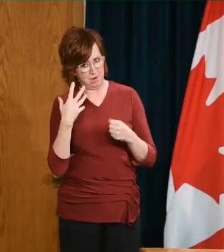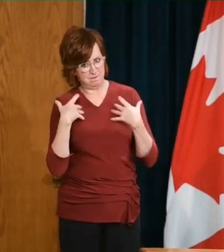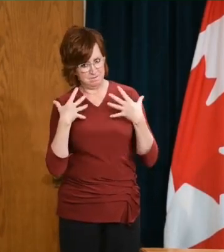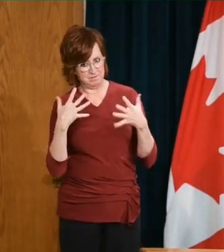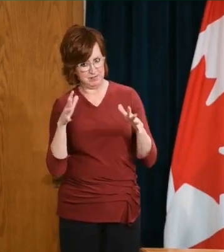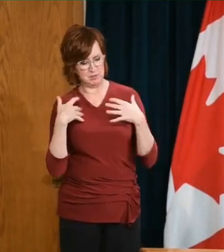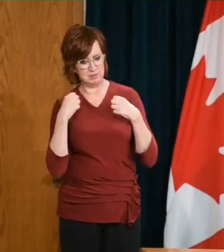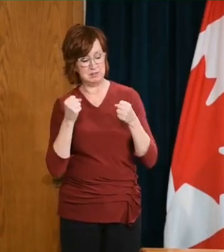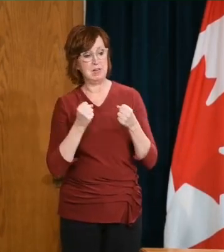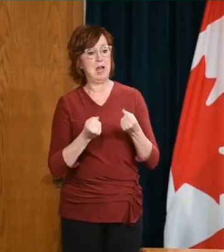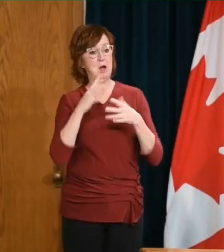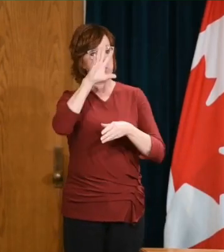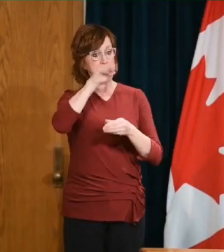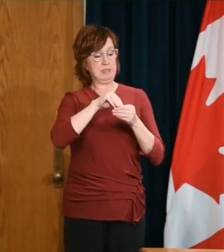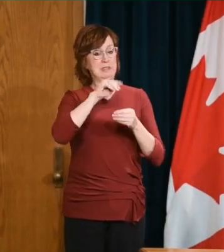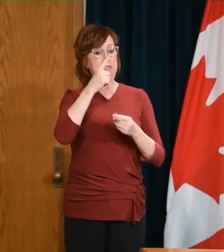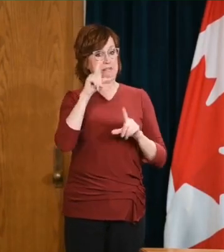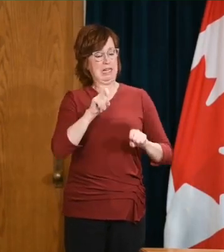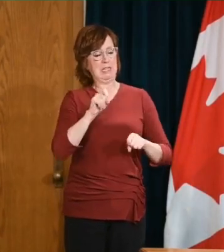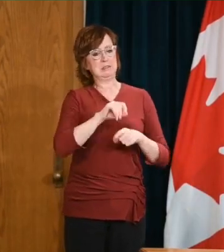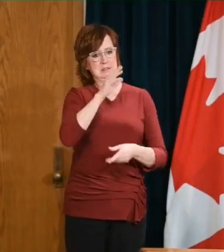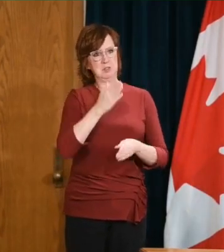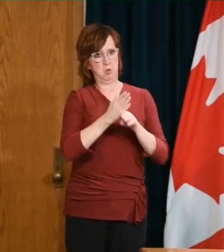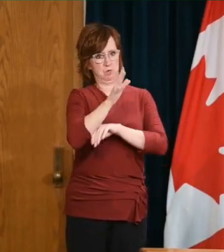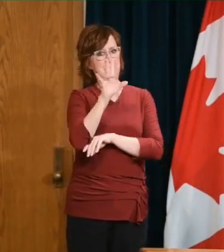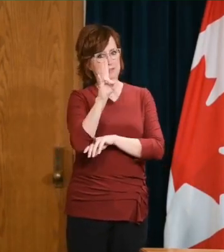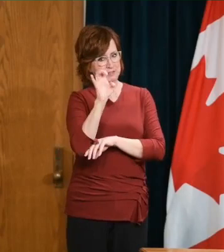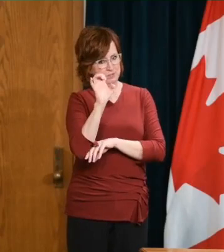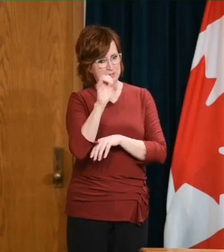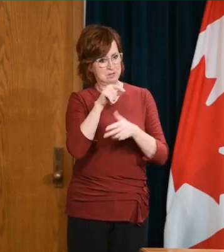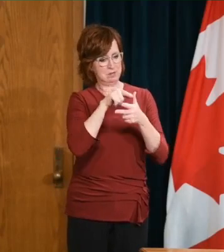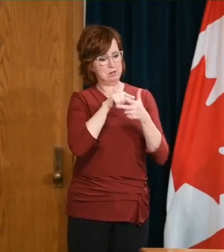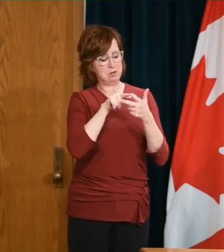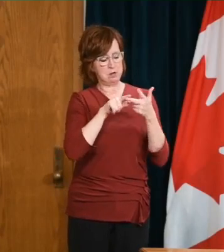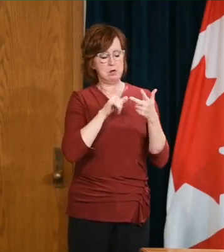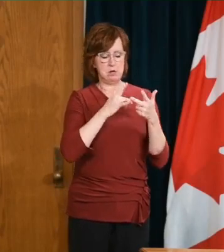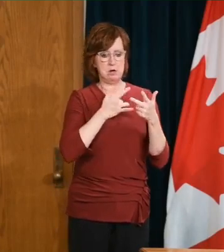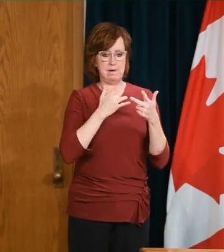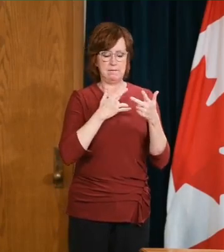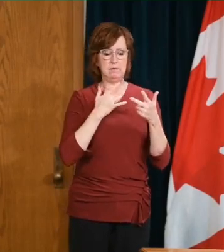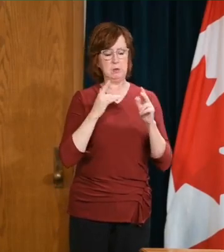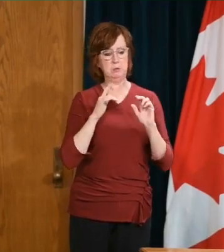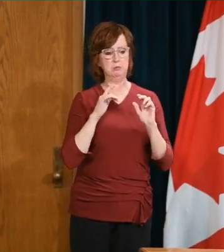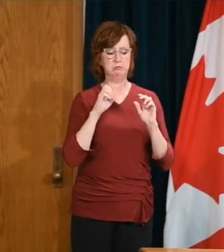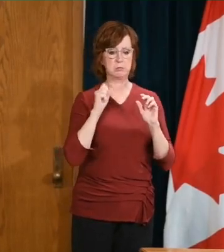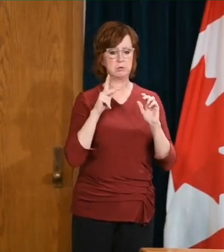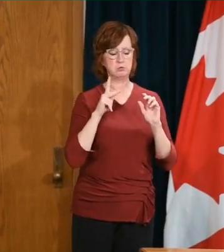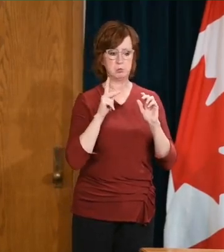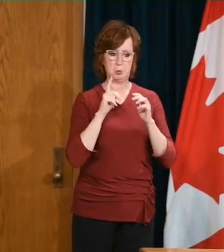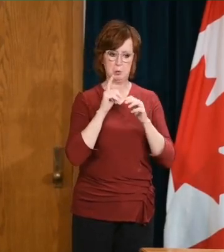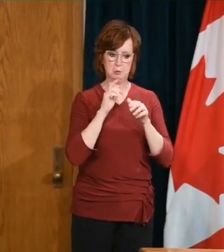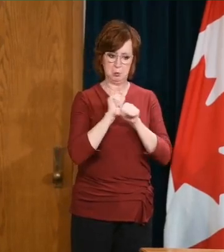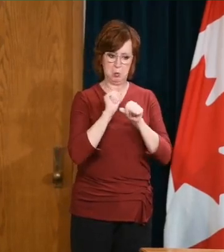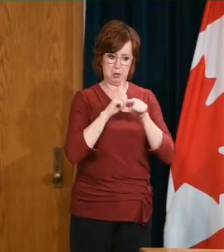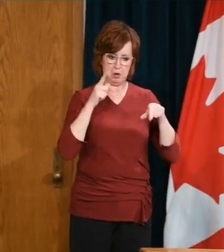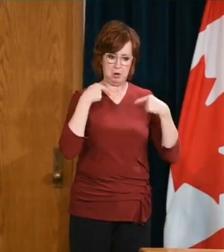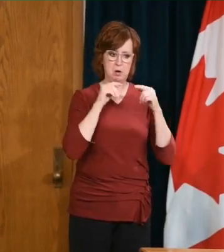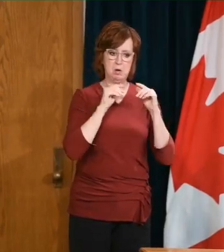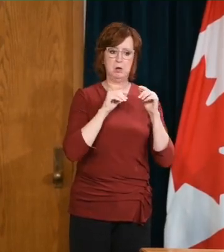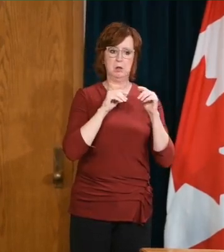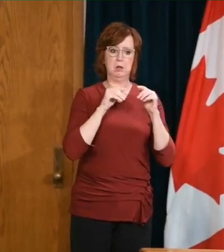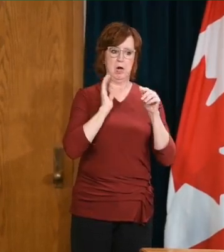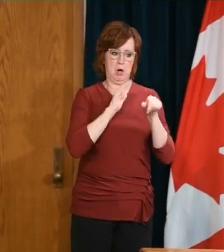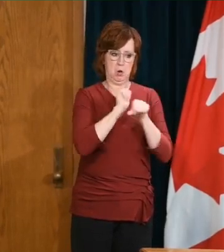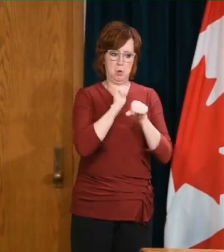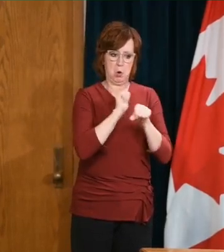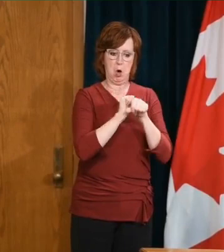tests. This means that what we are doing here in Saskatchewan, it appears to be working. But at the same time, we cannot